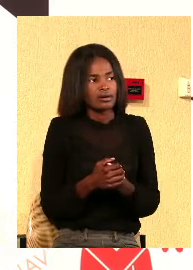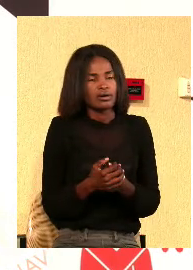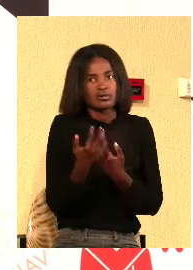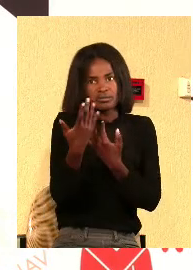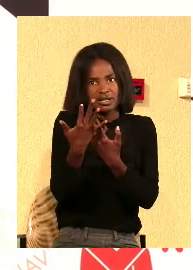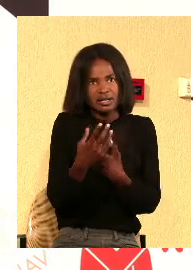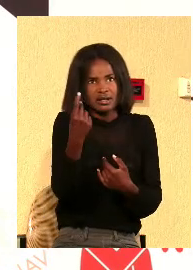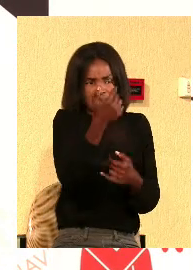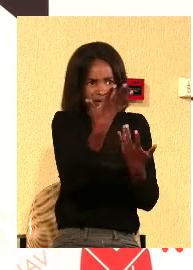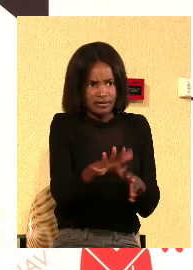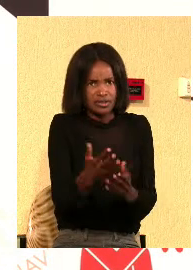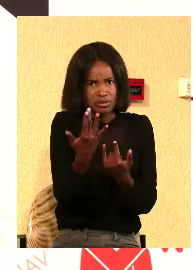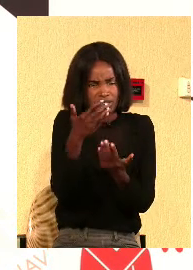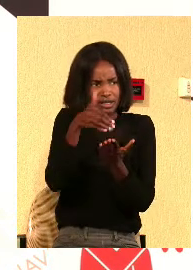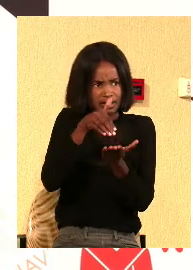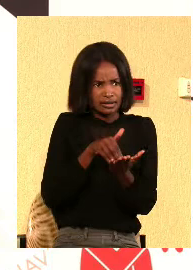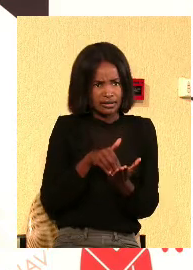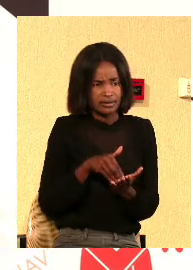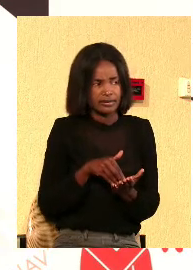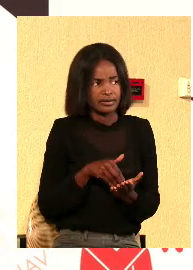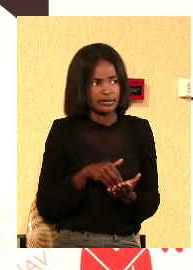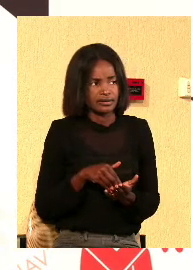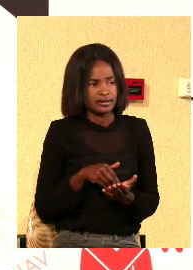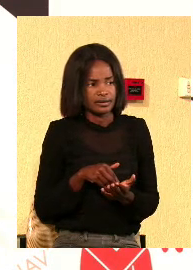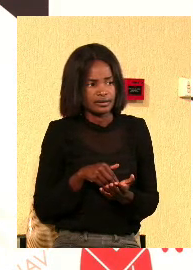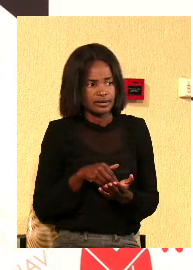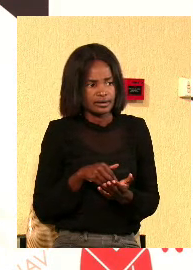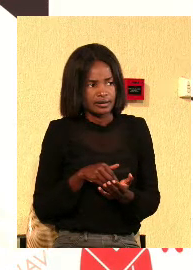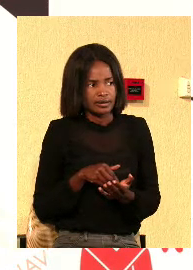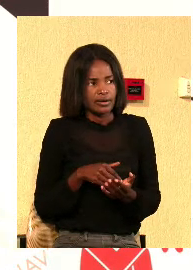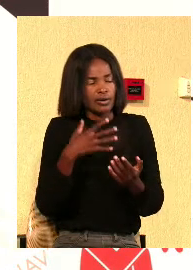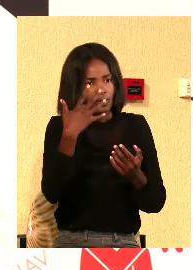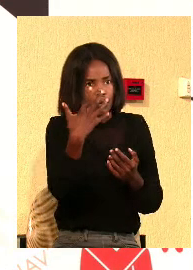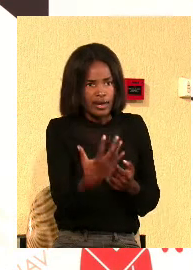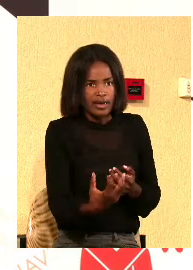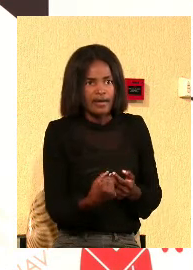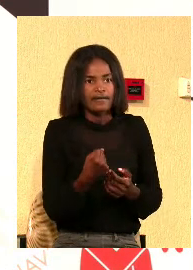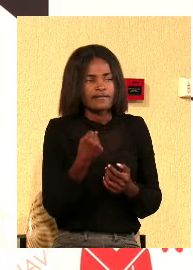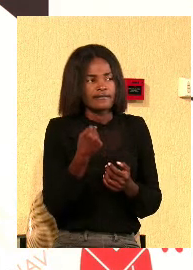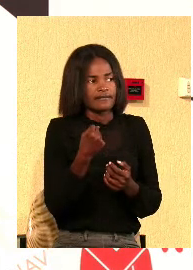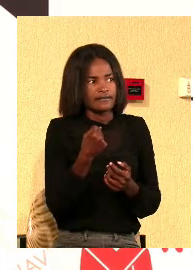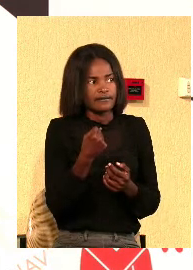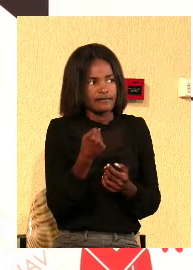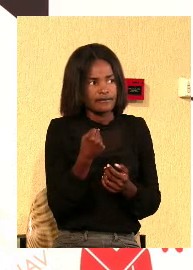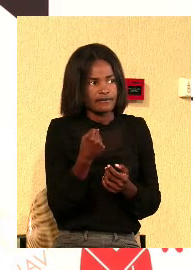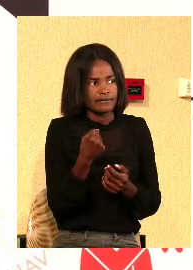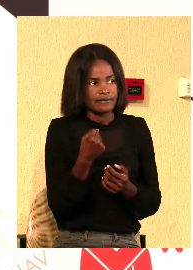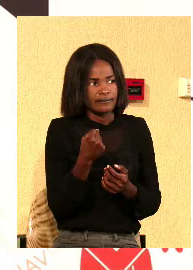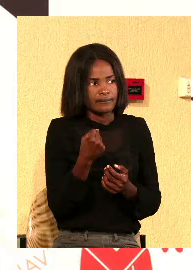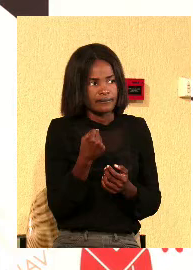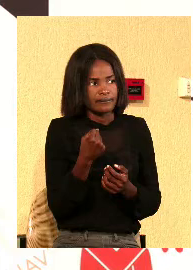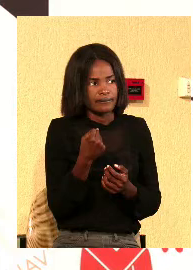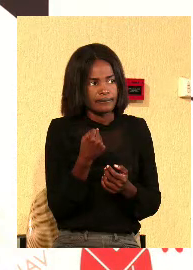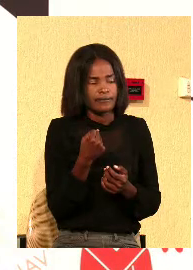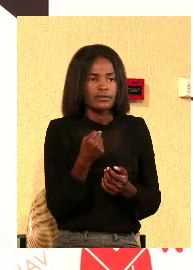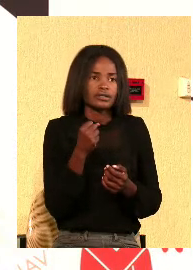pipeline. And we are having some have confirmed estimated dates